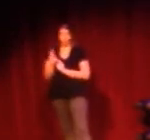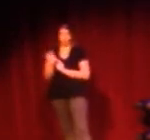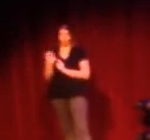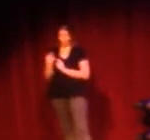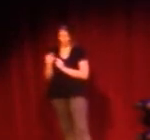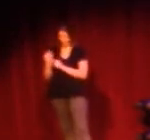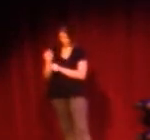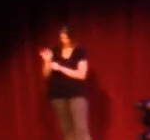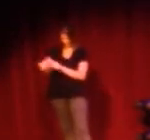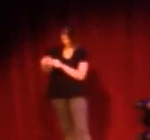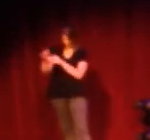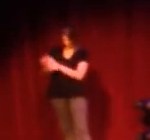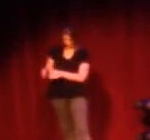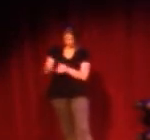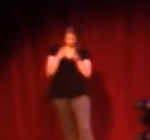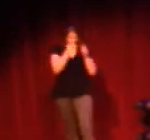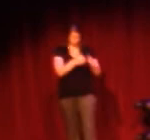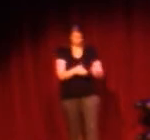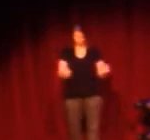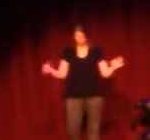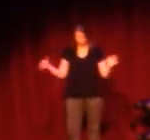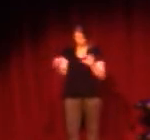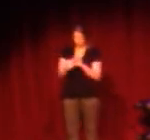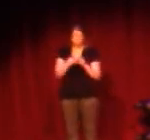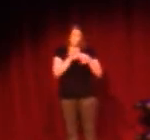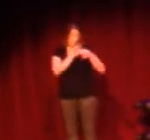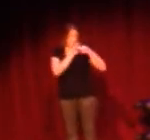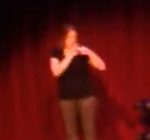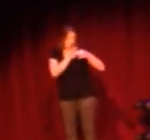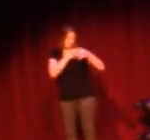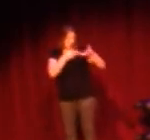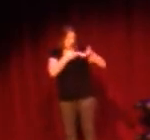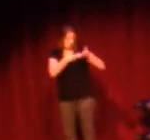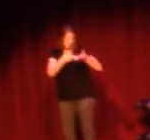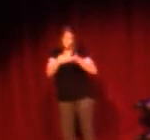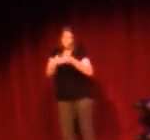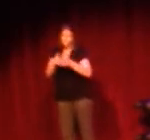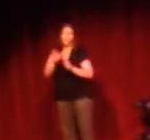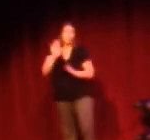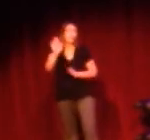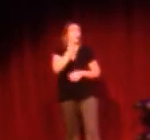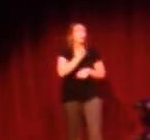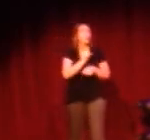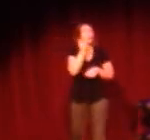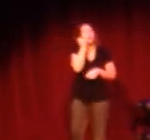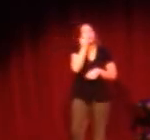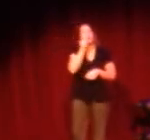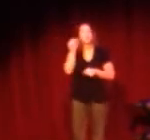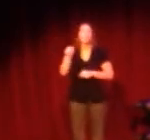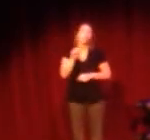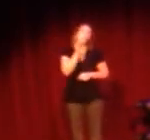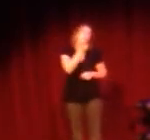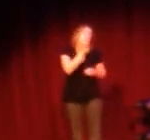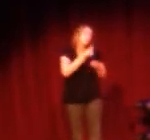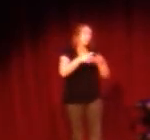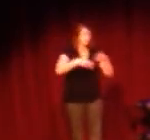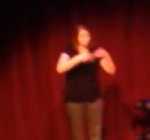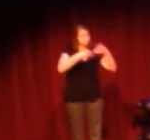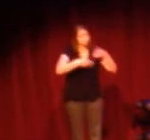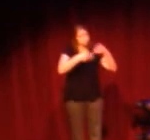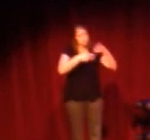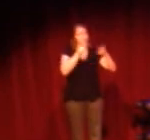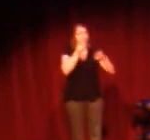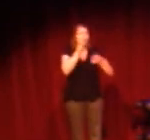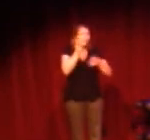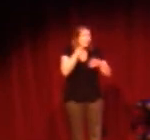critical, and you can fill your whole day and all your time with other things You can literally Facebook scroll